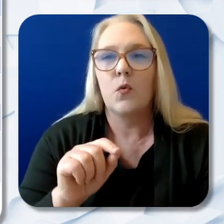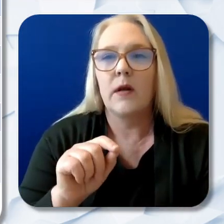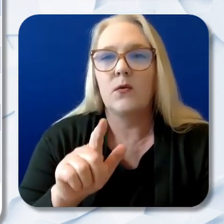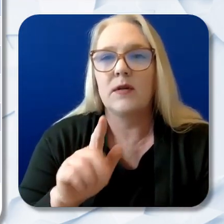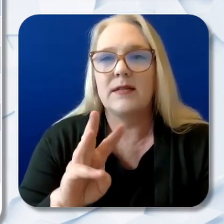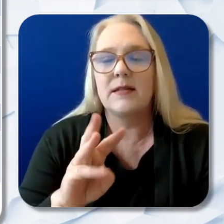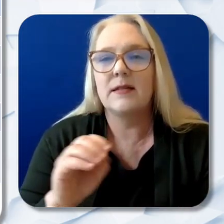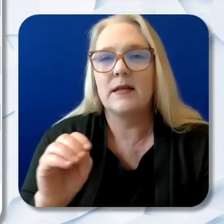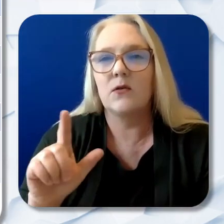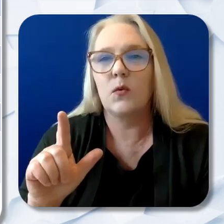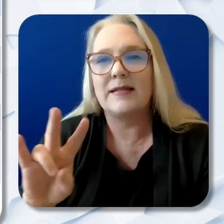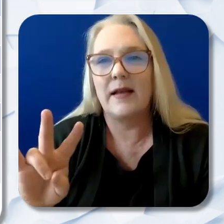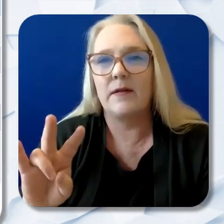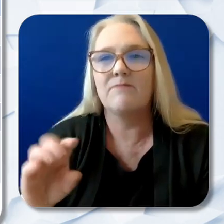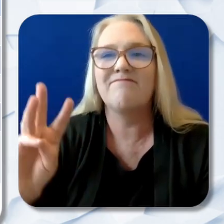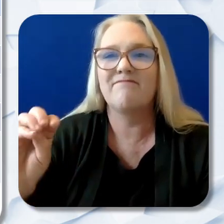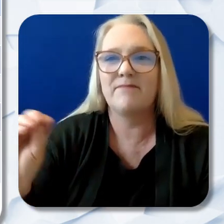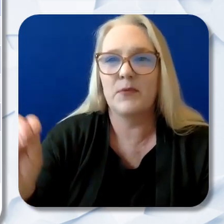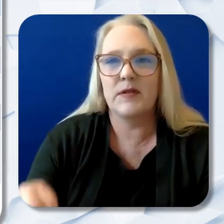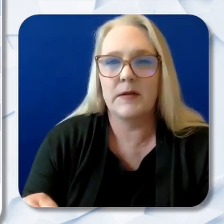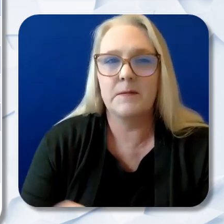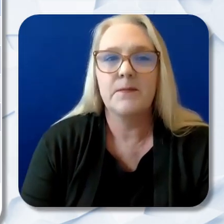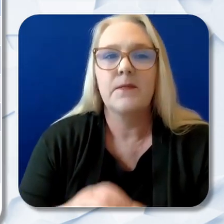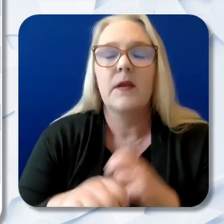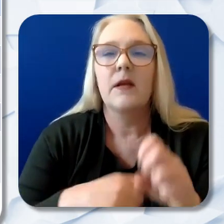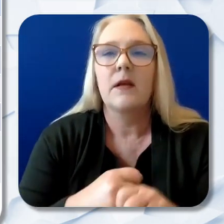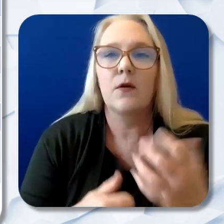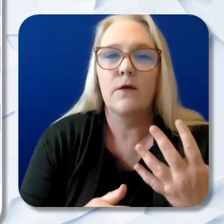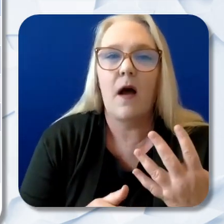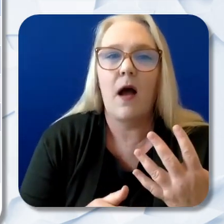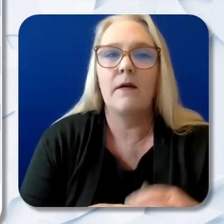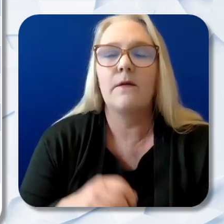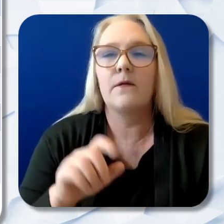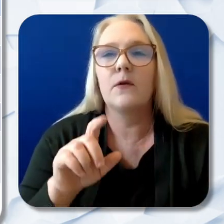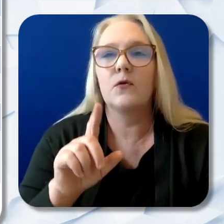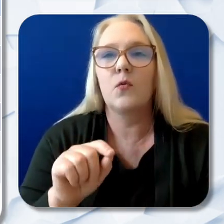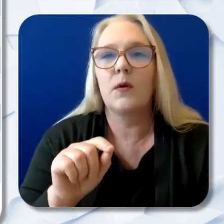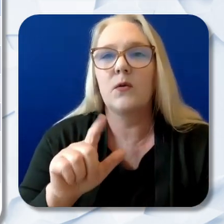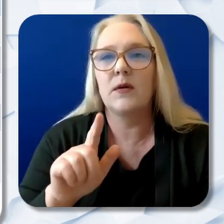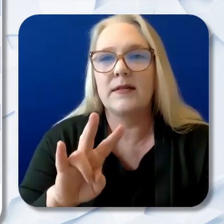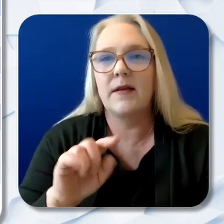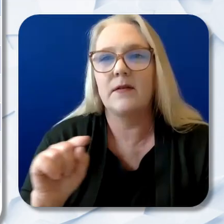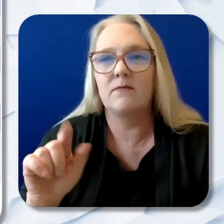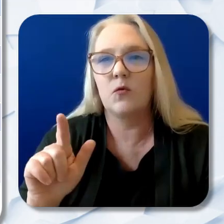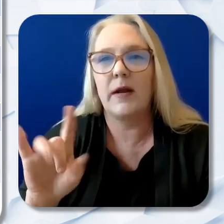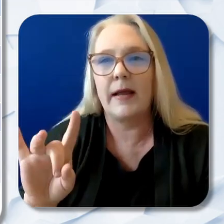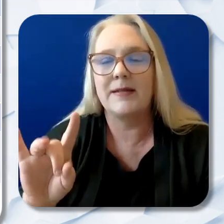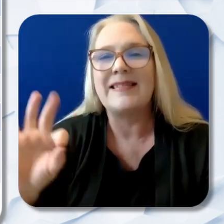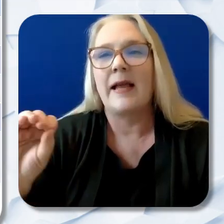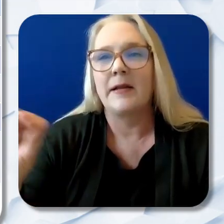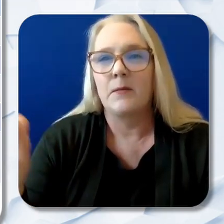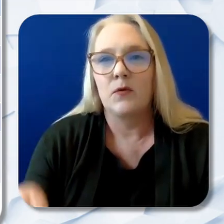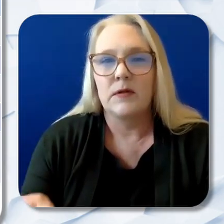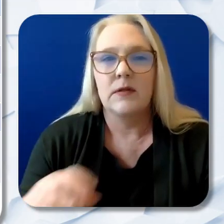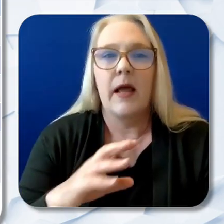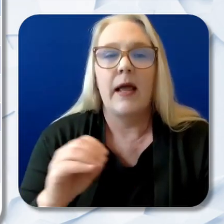2026-27, 60%. Year 5, program year 2027-28, 90%.